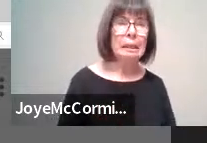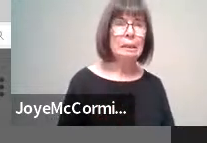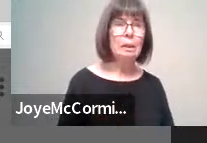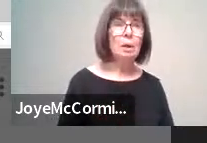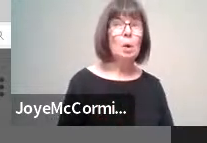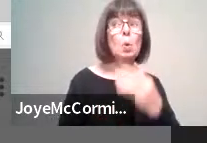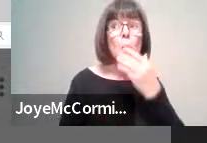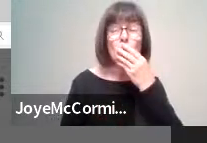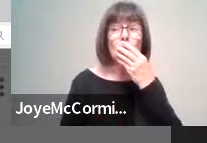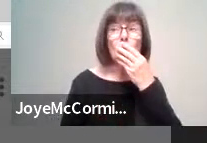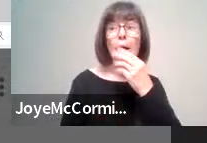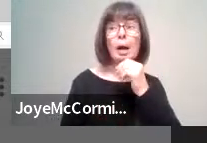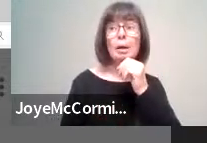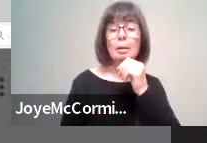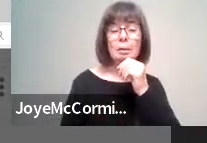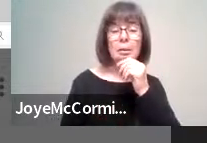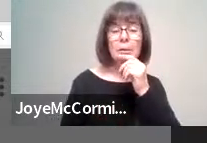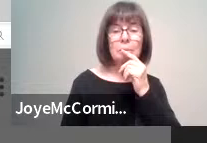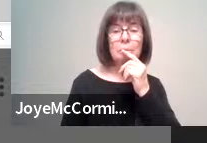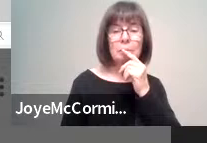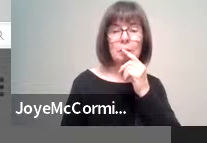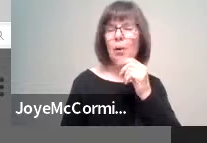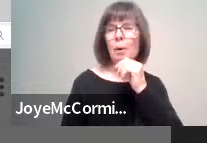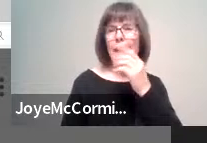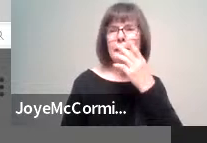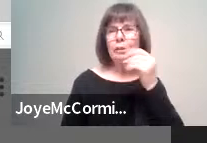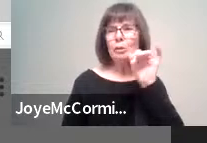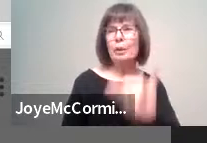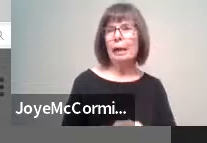that. Put my thumbs up next to me.